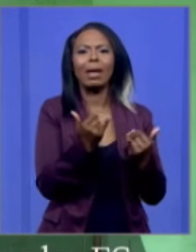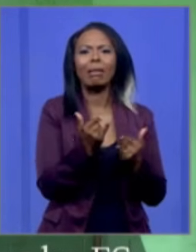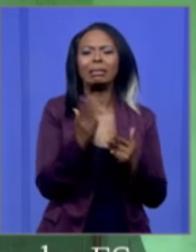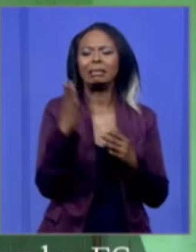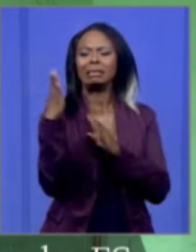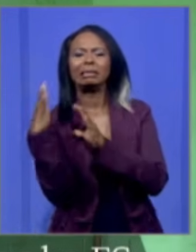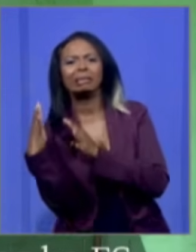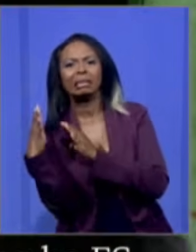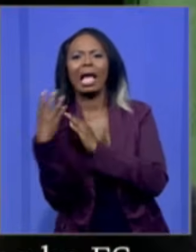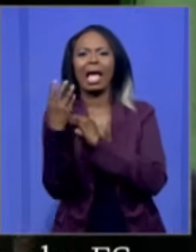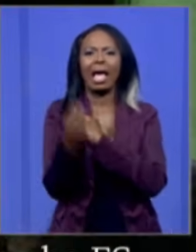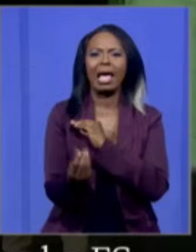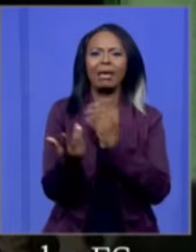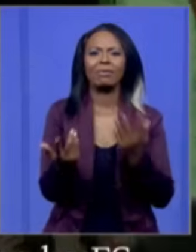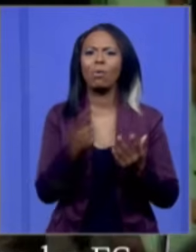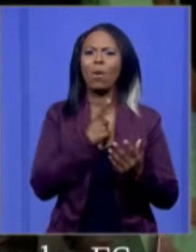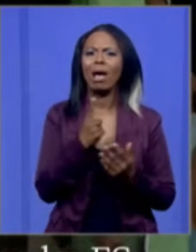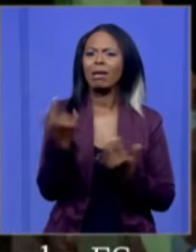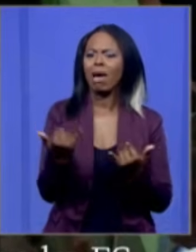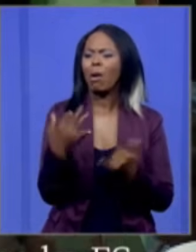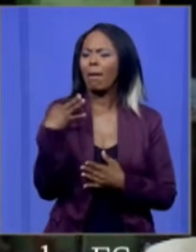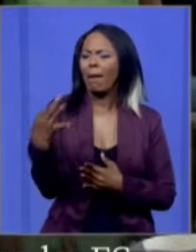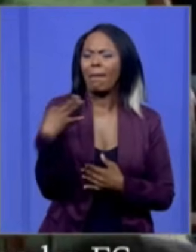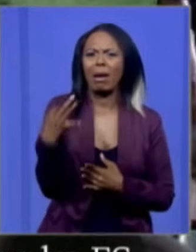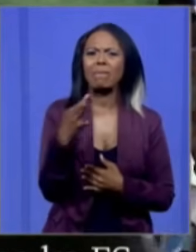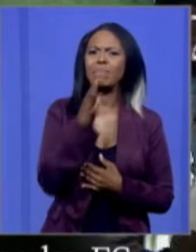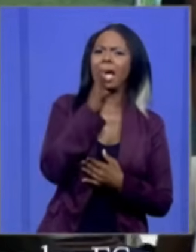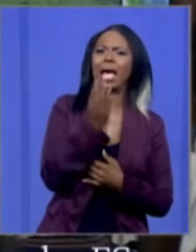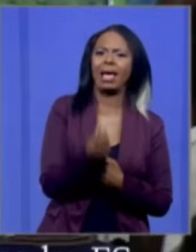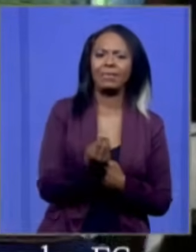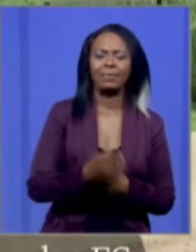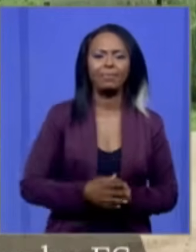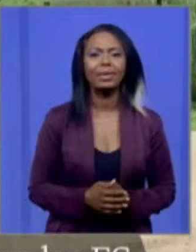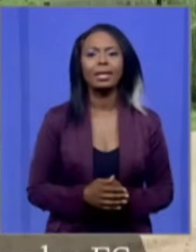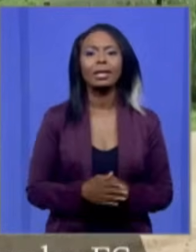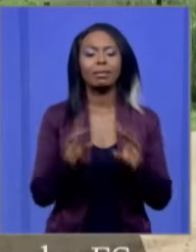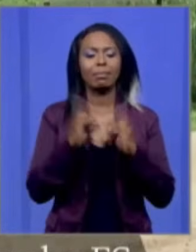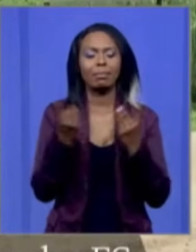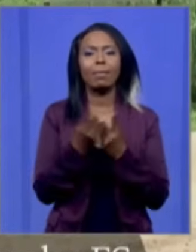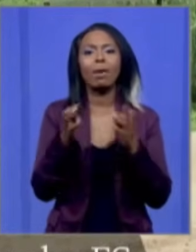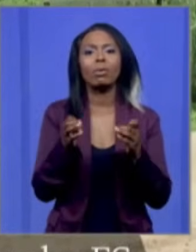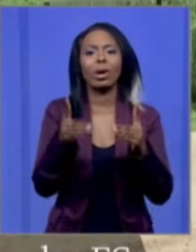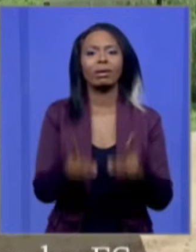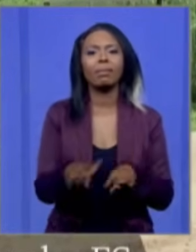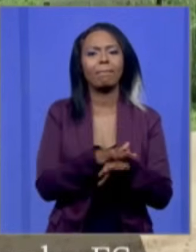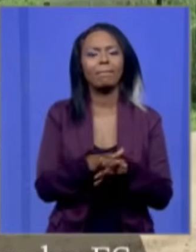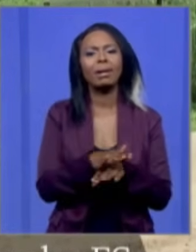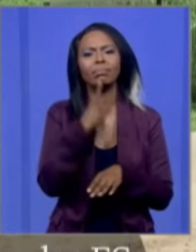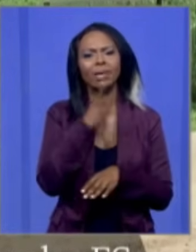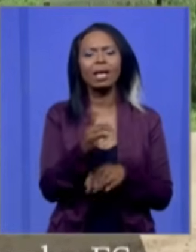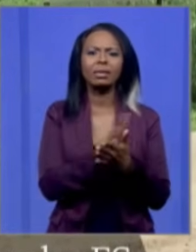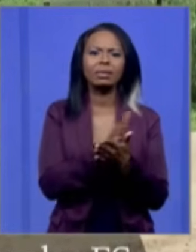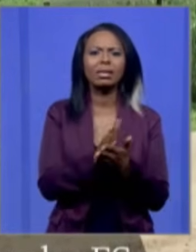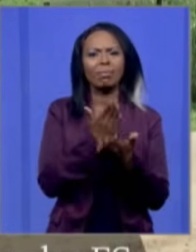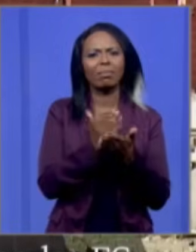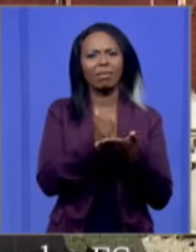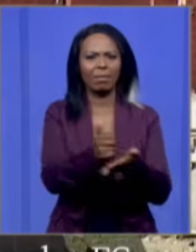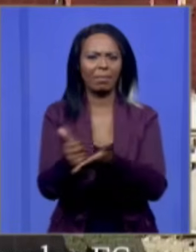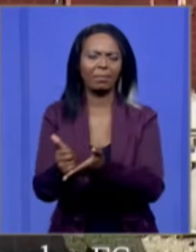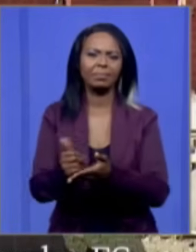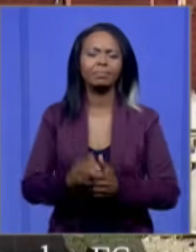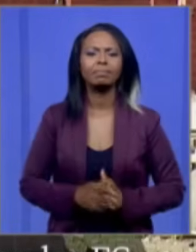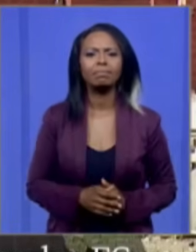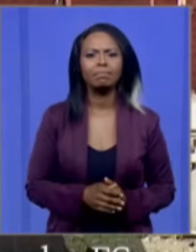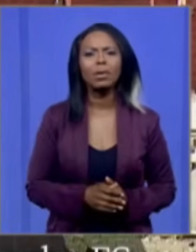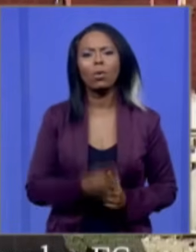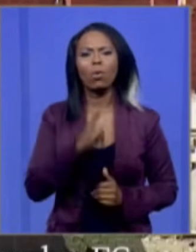batho bana ha ba ntse ba fihla. Lefapha la Thuto le netefaditse hore hona le dikolo tse tla phethelwa tse ntseng di tlasa kaho.